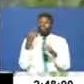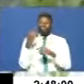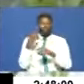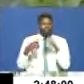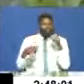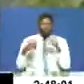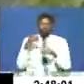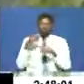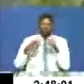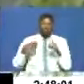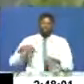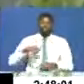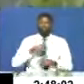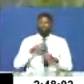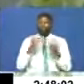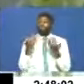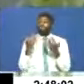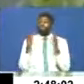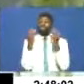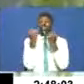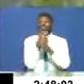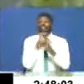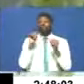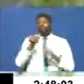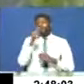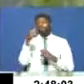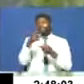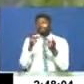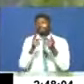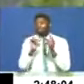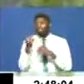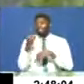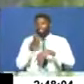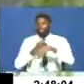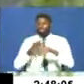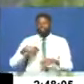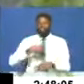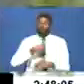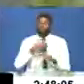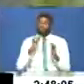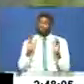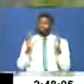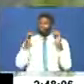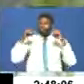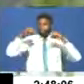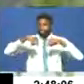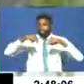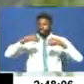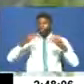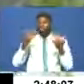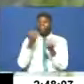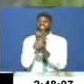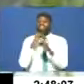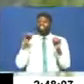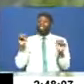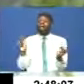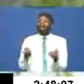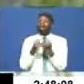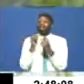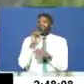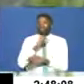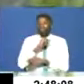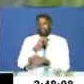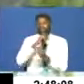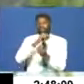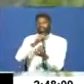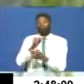our independence elsewhere, but for the first time, we are celebrating our independence where it really ought to be, at Uhuru Gardens. And therefore,